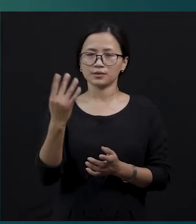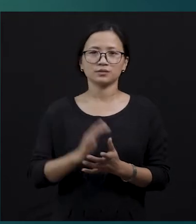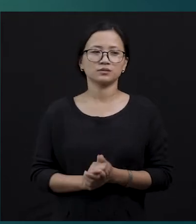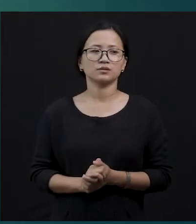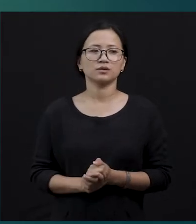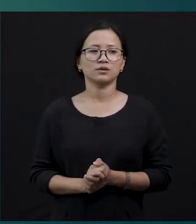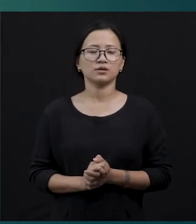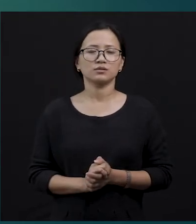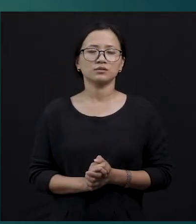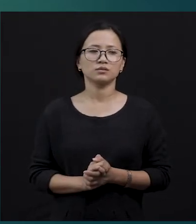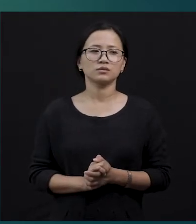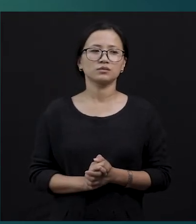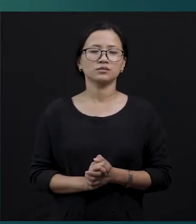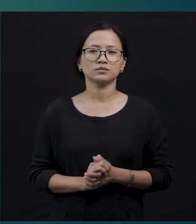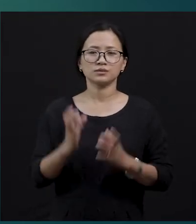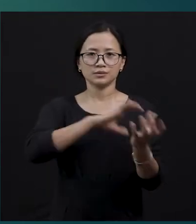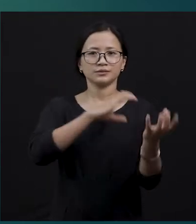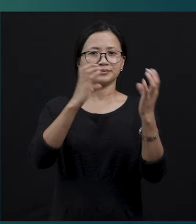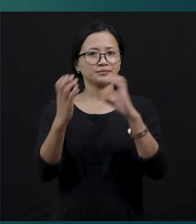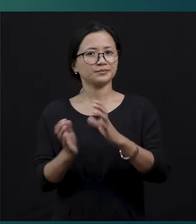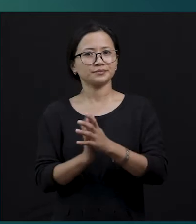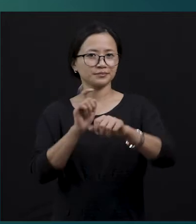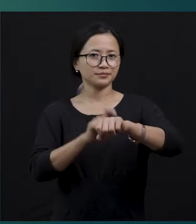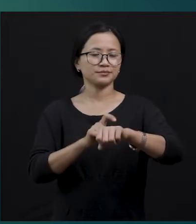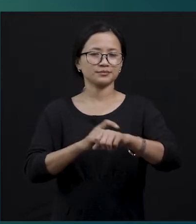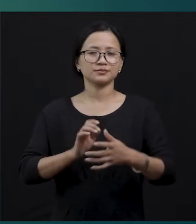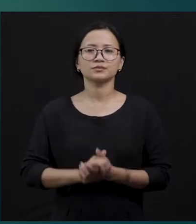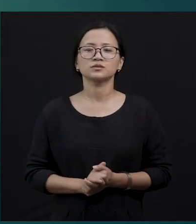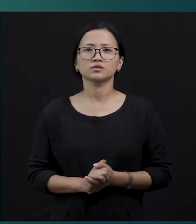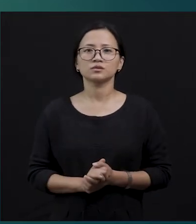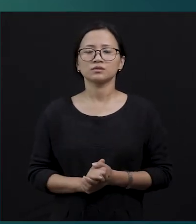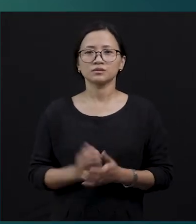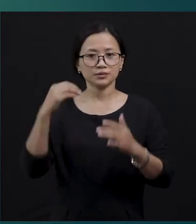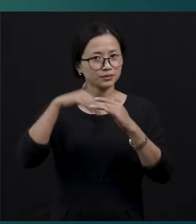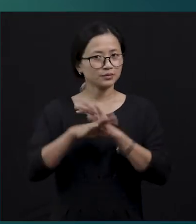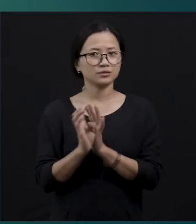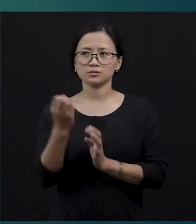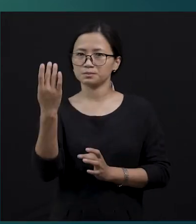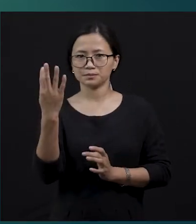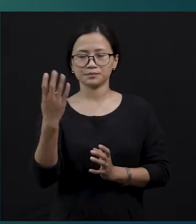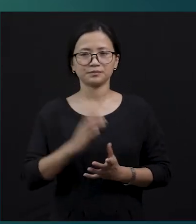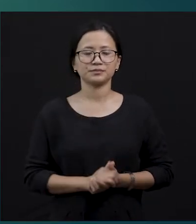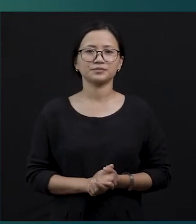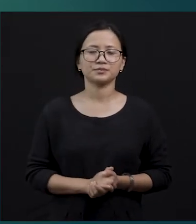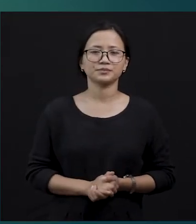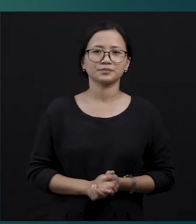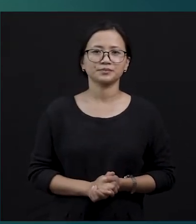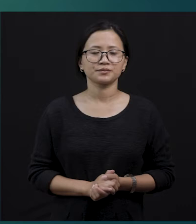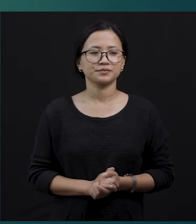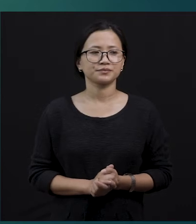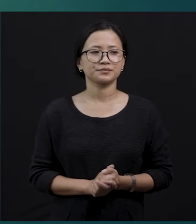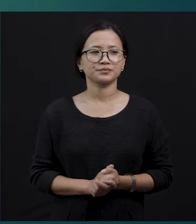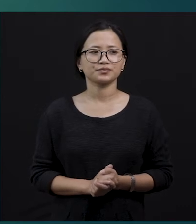it out this question by changing the time, the hours into minutes. All right.